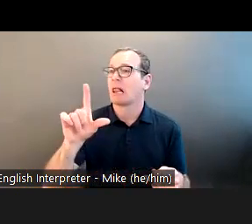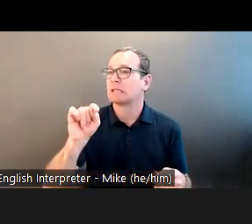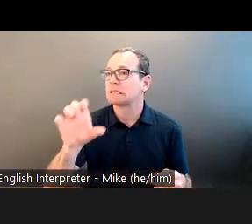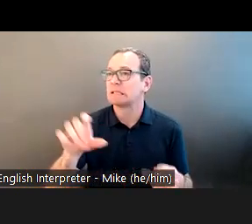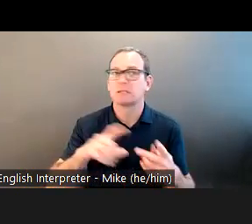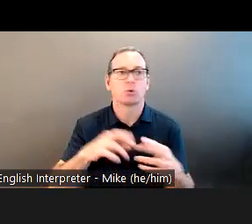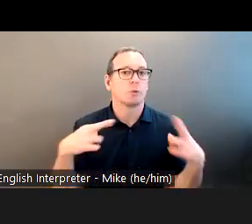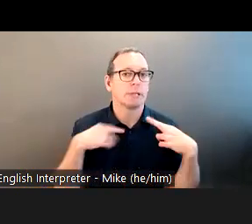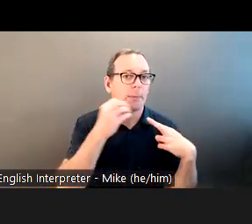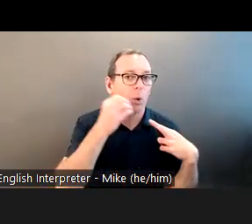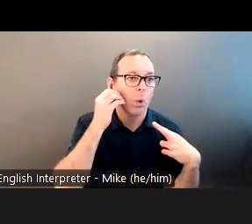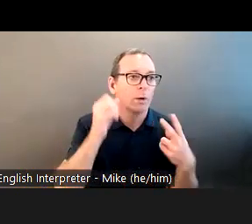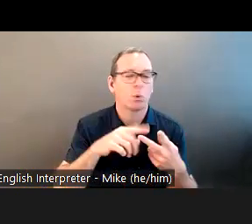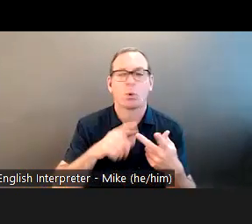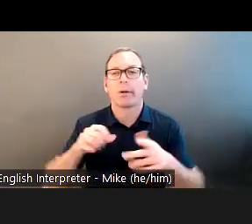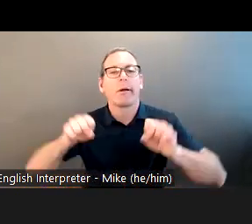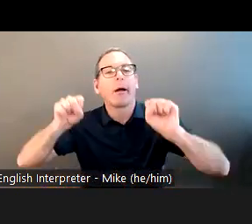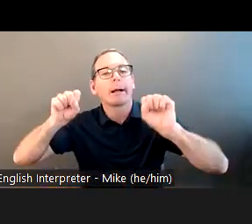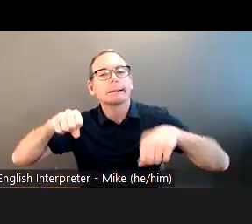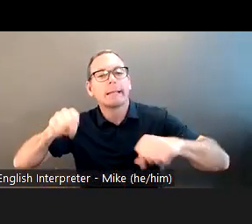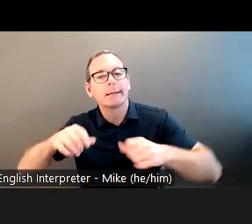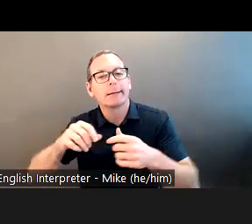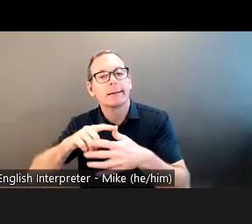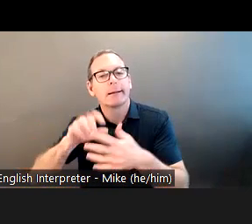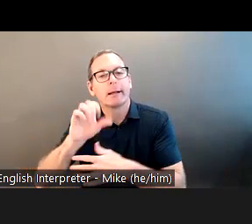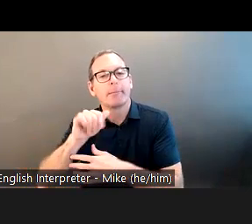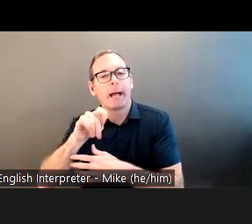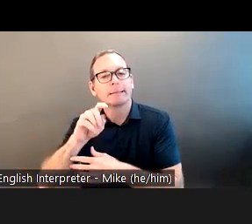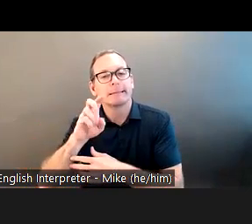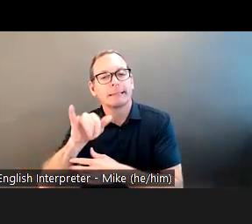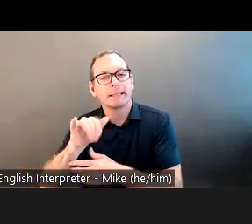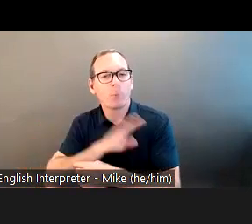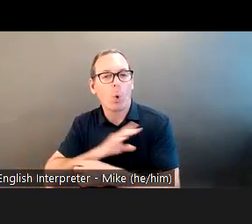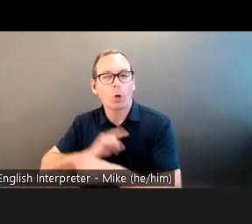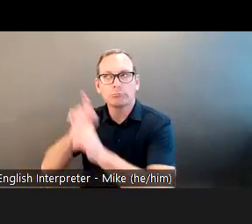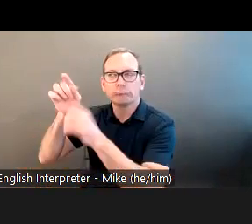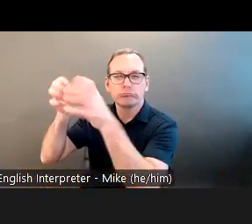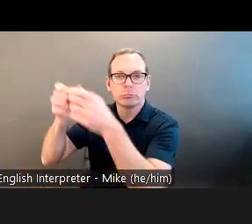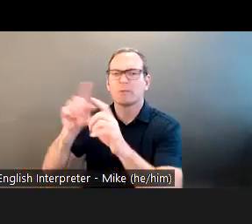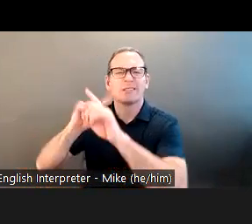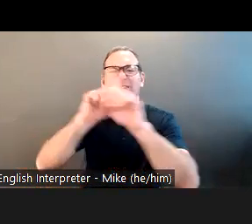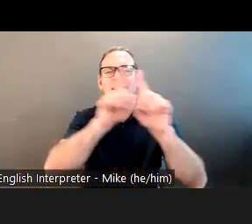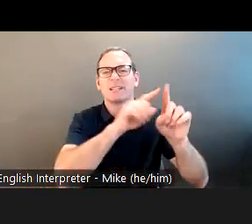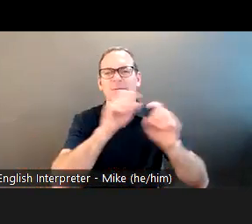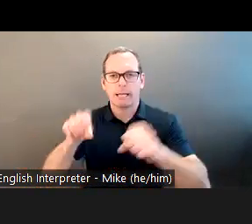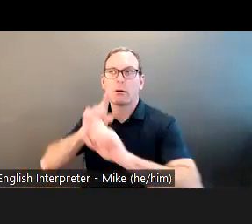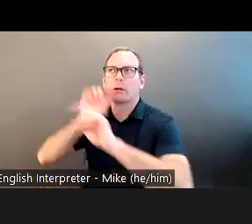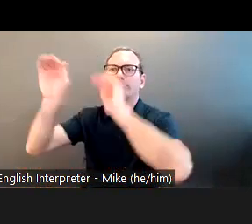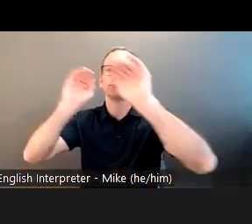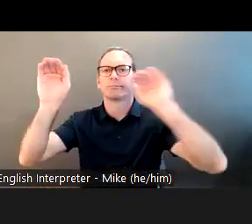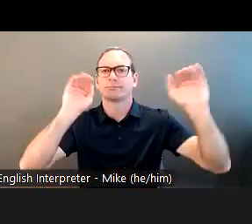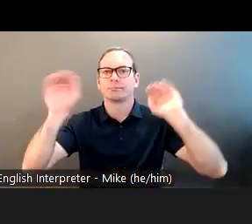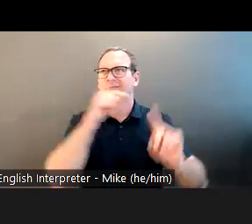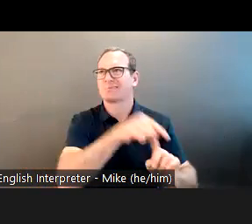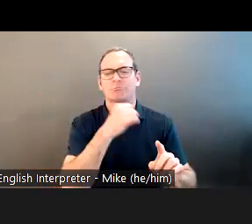to the consent and capacity. There's different things. Okay, another scenario. So I recently spoke with mother's family physician